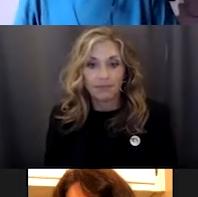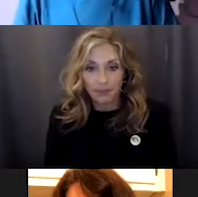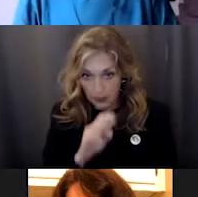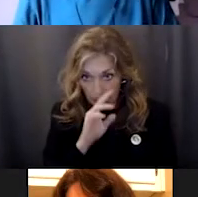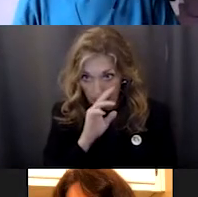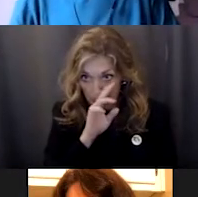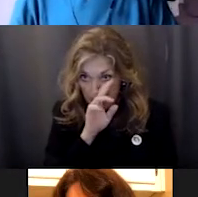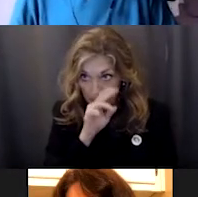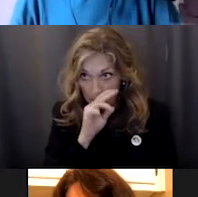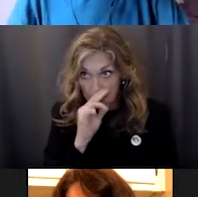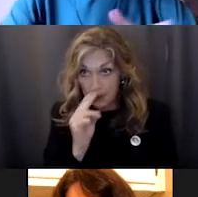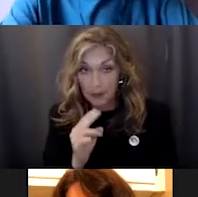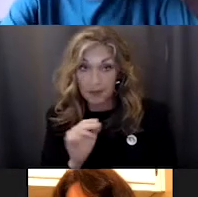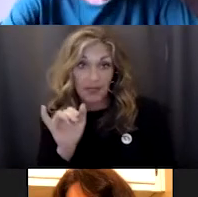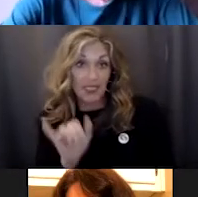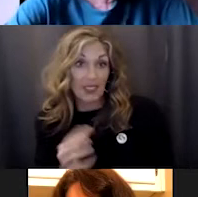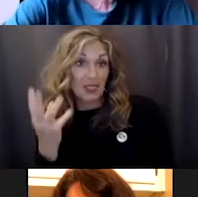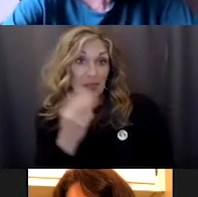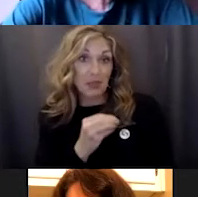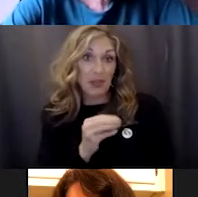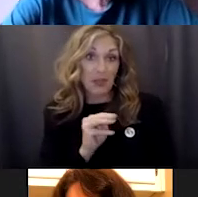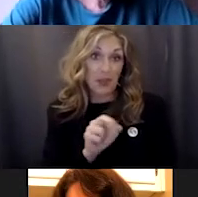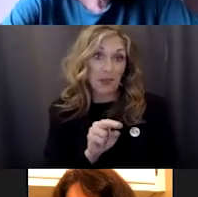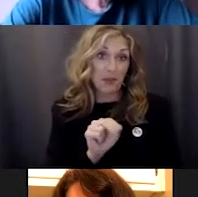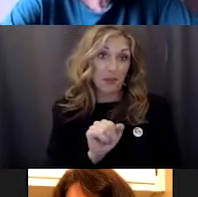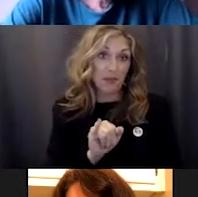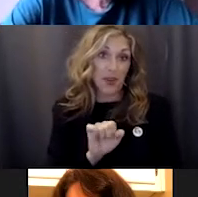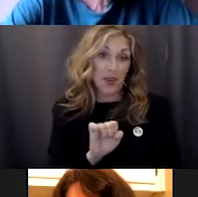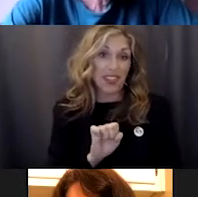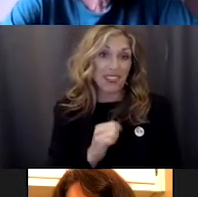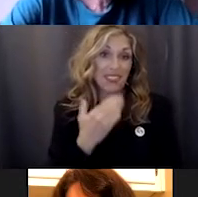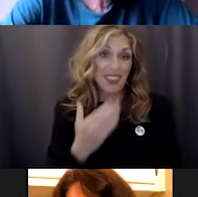That was beautiful, Marni. Thank you so much.